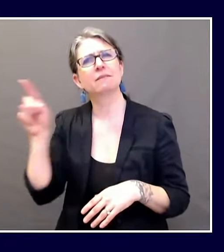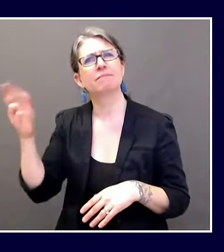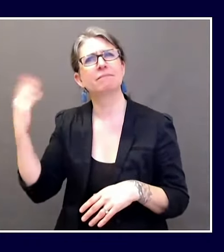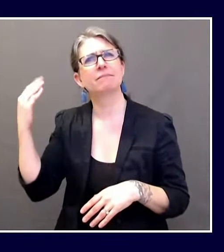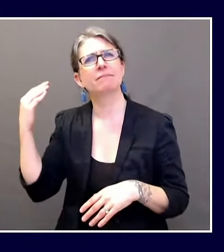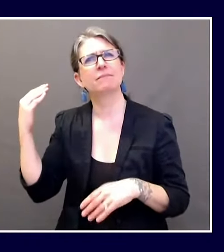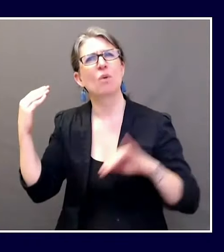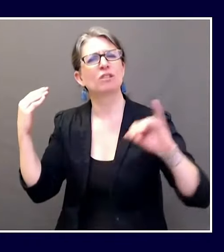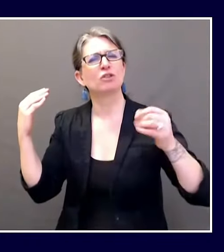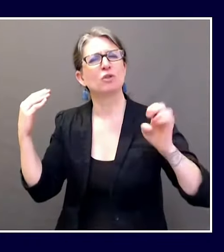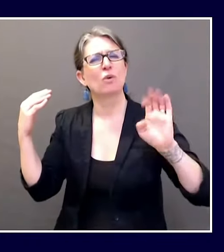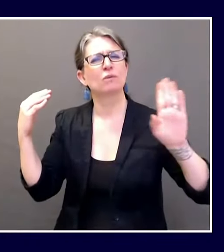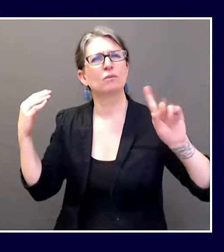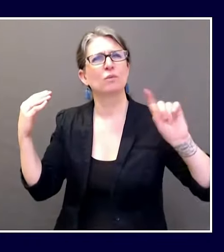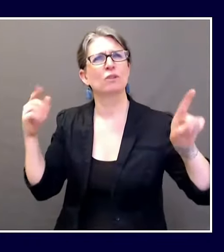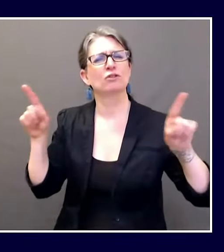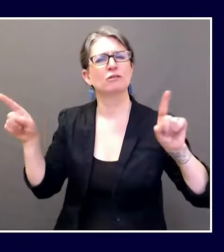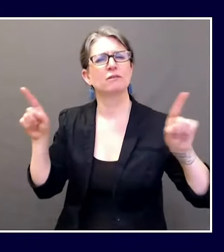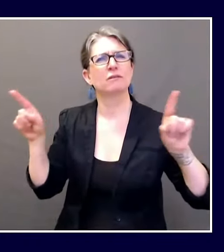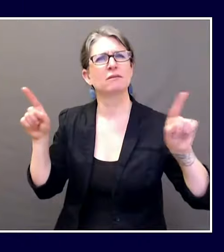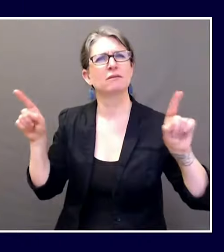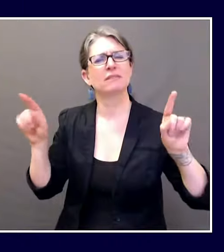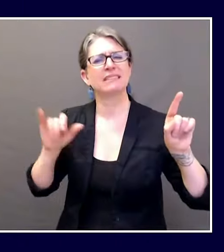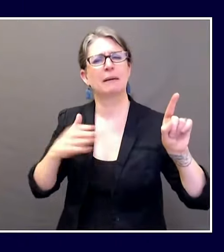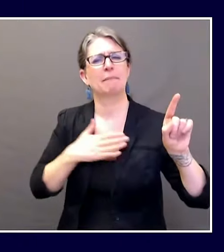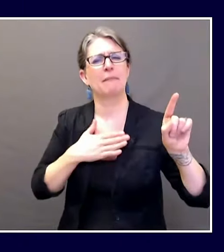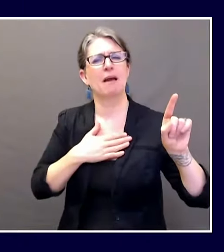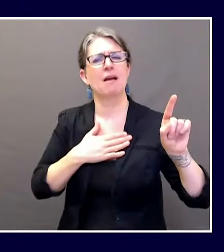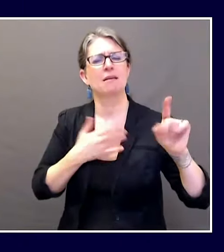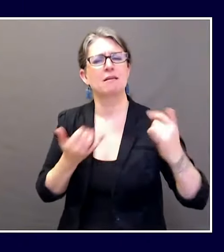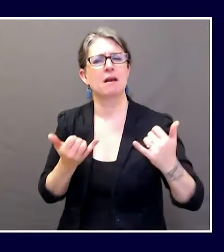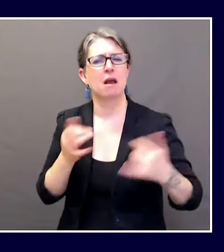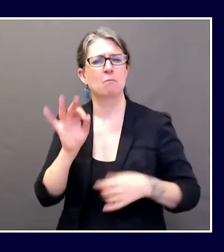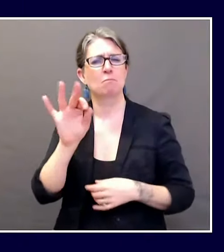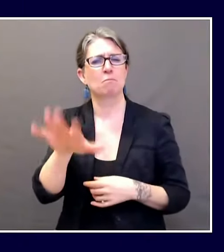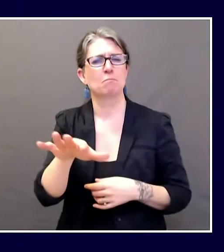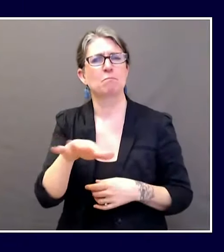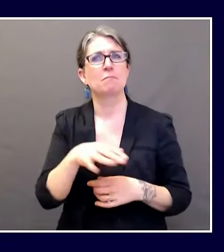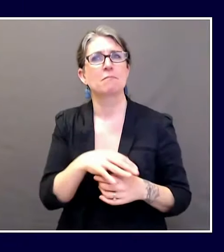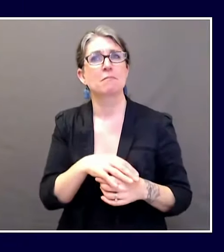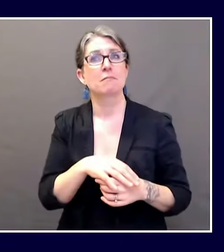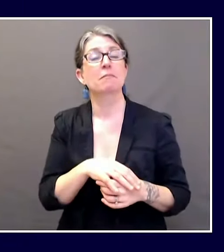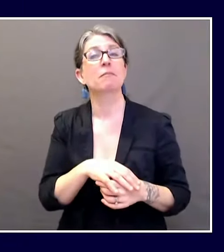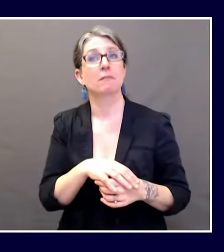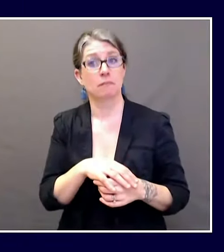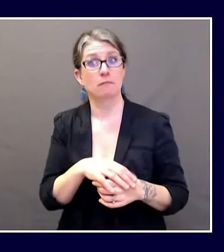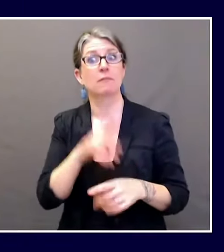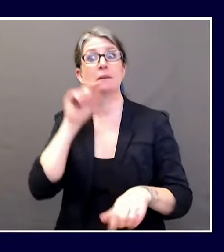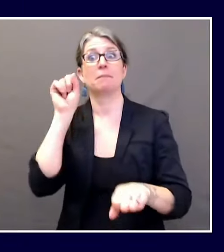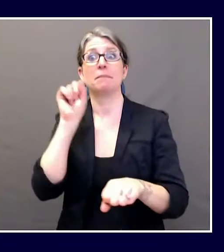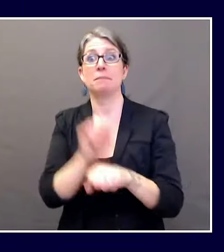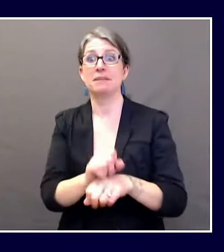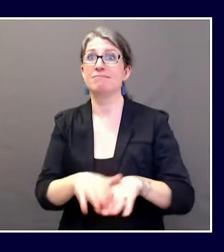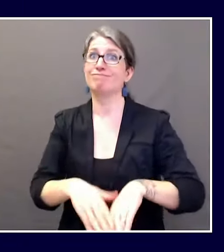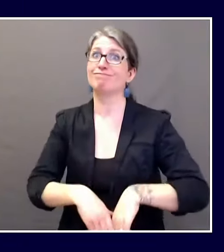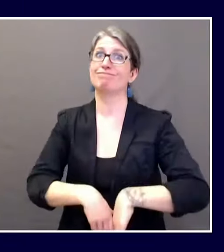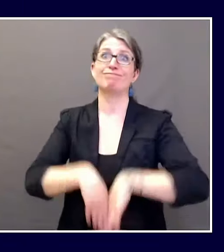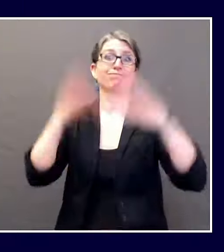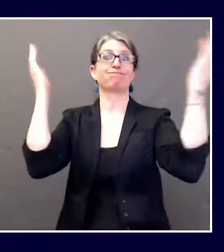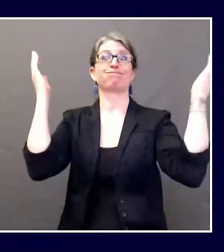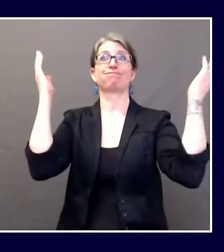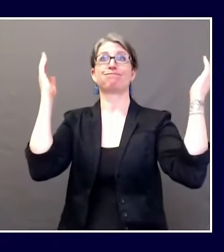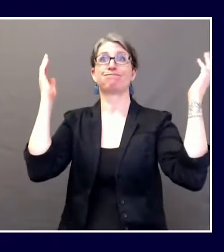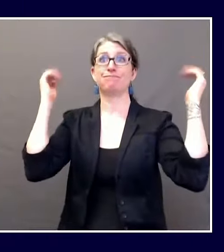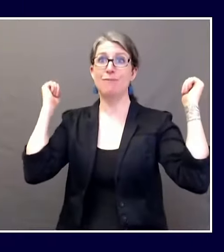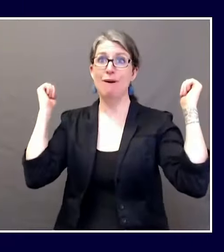but I'm curious, when eligibility is opened up in April to everyone over 16,